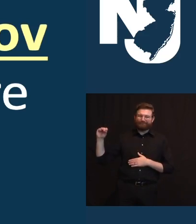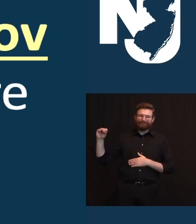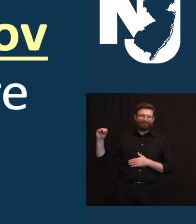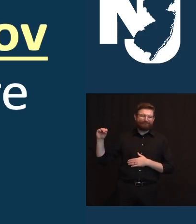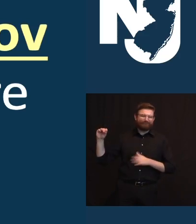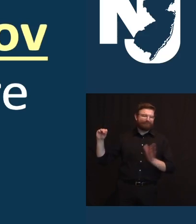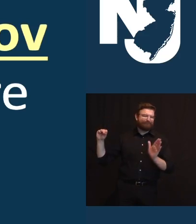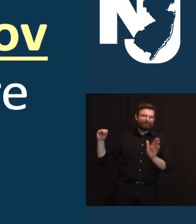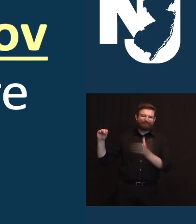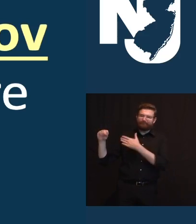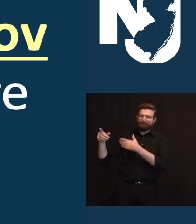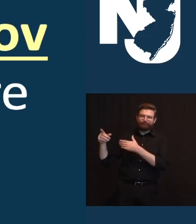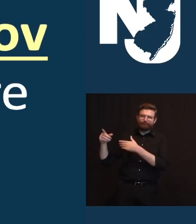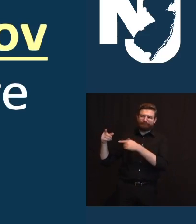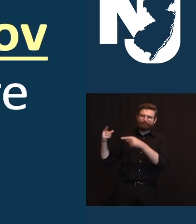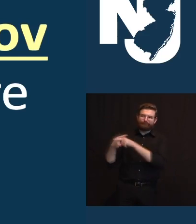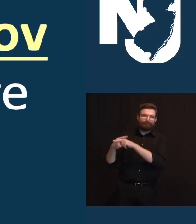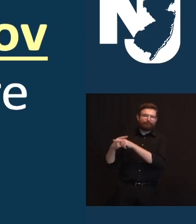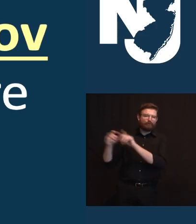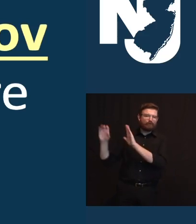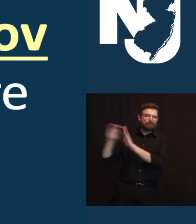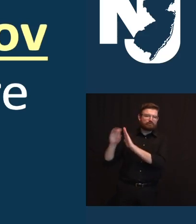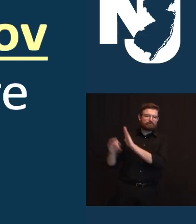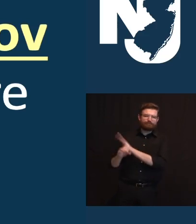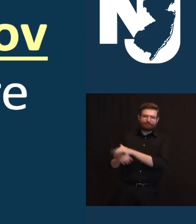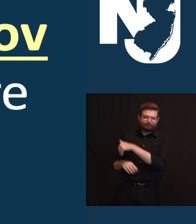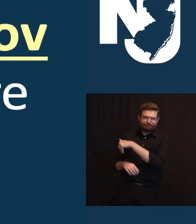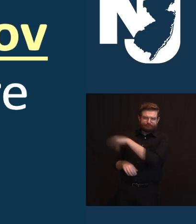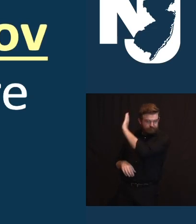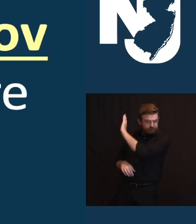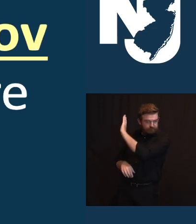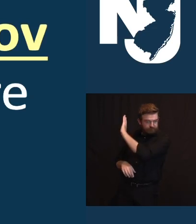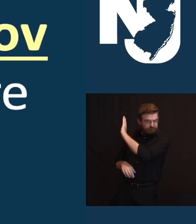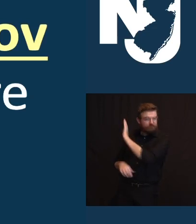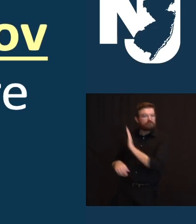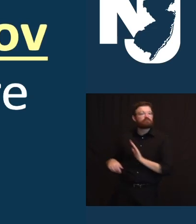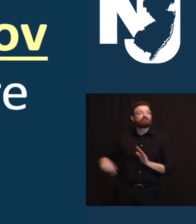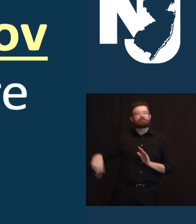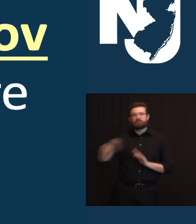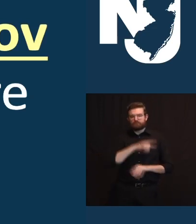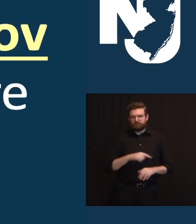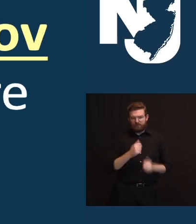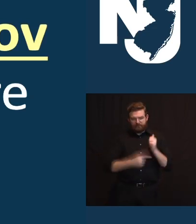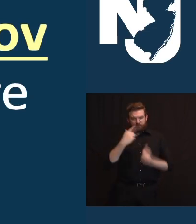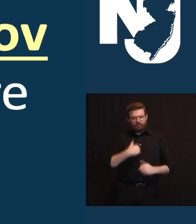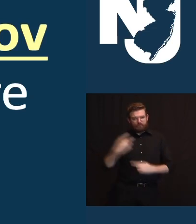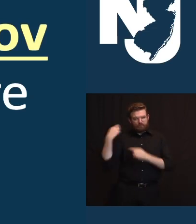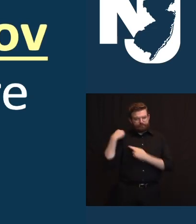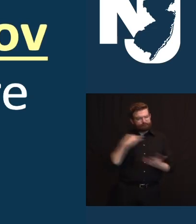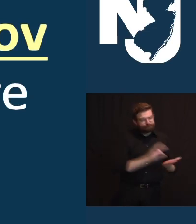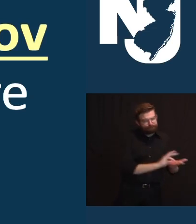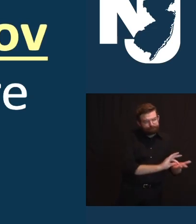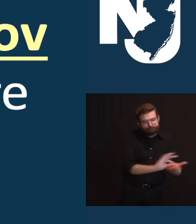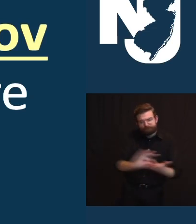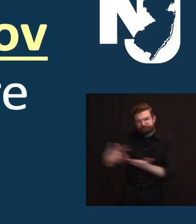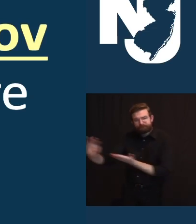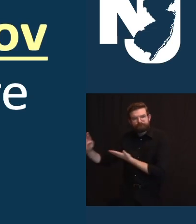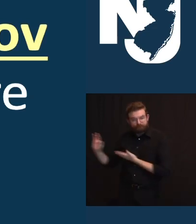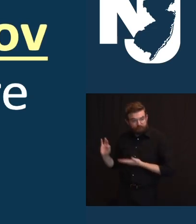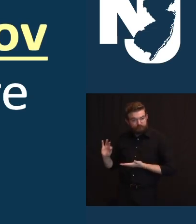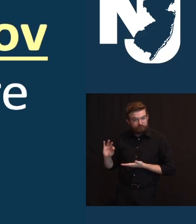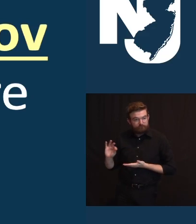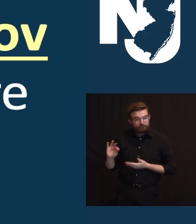has a civic duty to be counted. It's part of our shared American experience. It all comes down to this. The census is more than just a